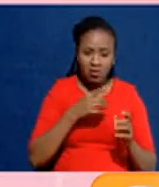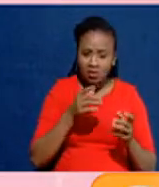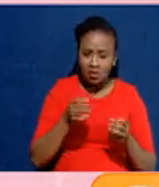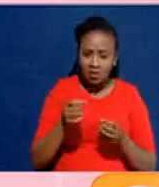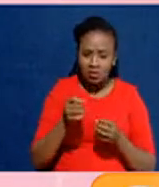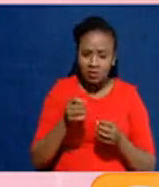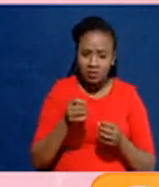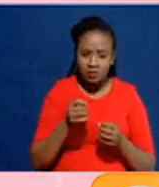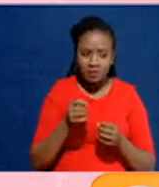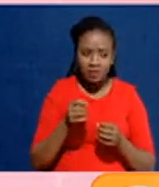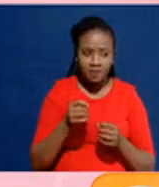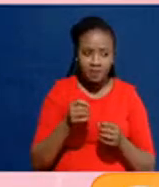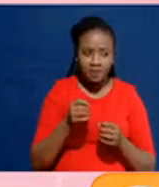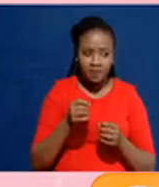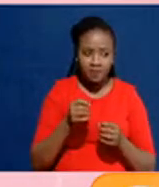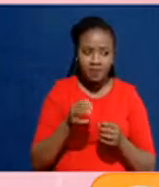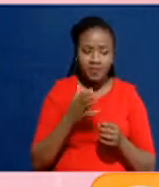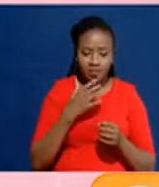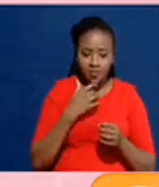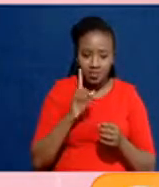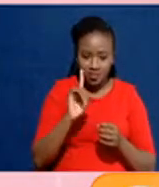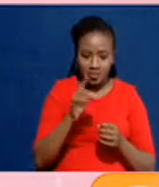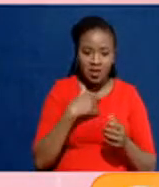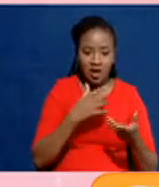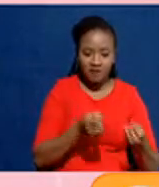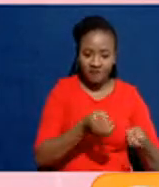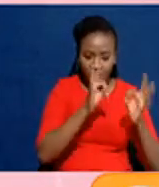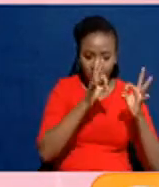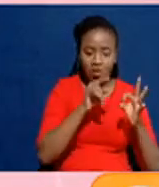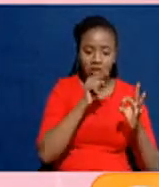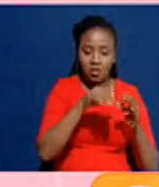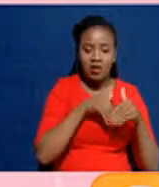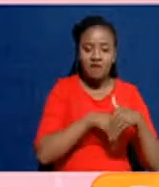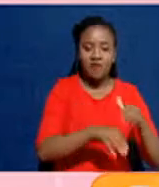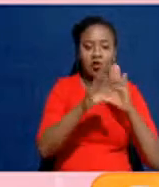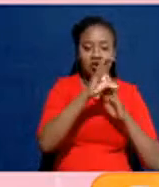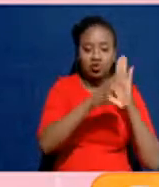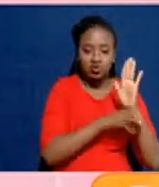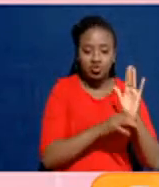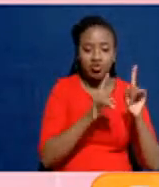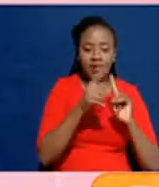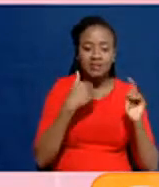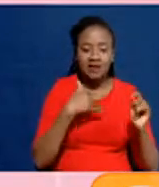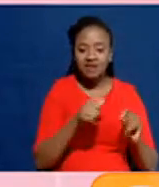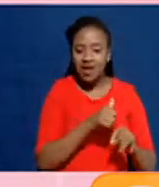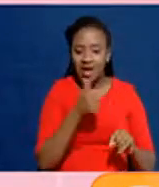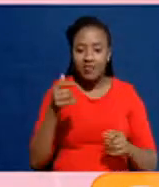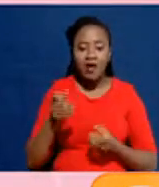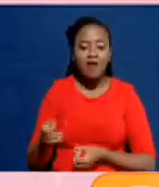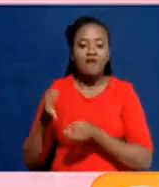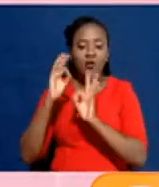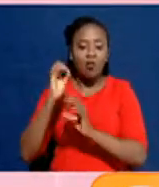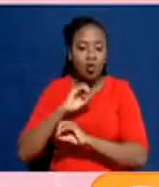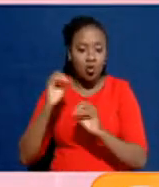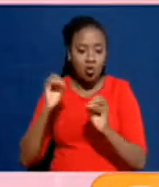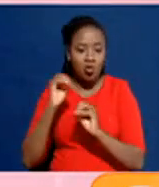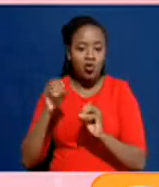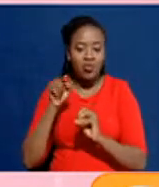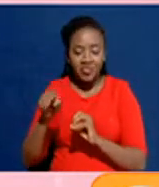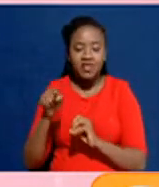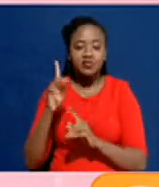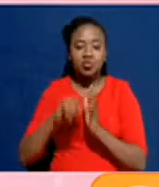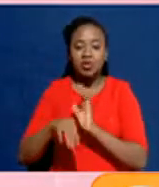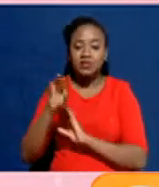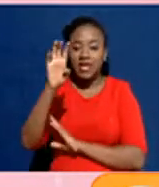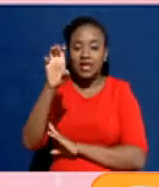informal? There is formal. There is formal that is in the constitution, sir. Okay. Yeah. There is informal that the executive orders.